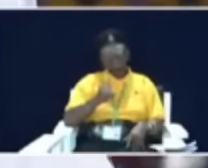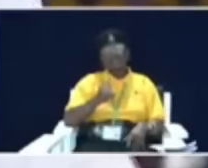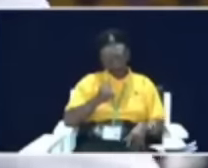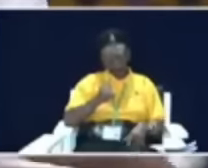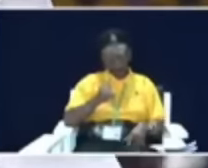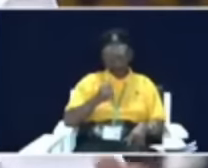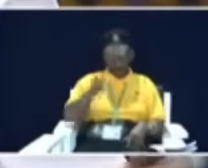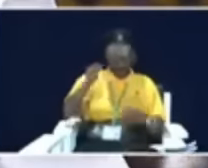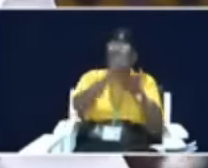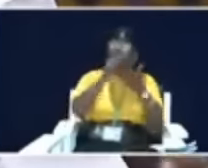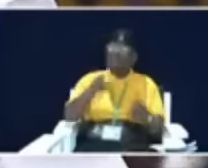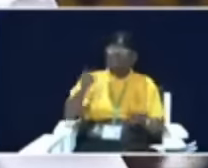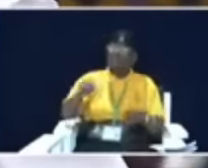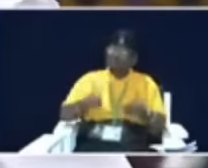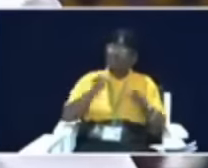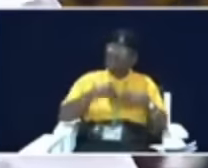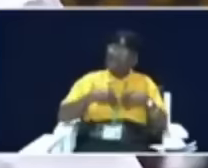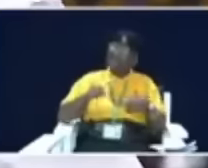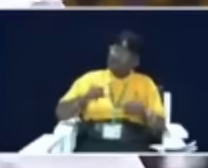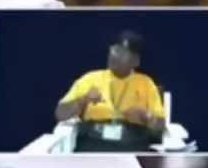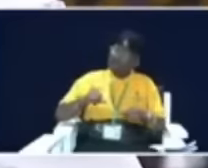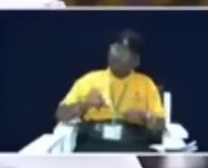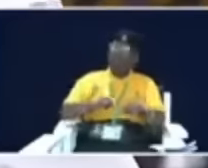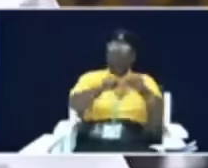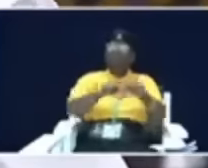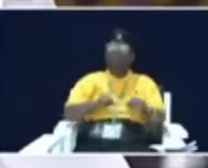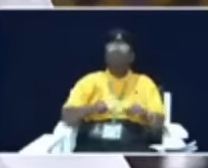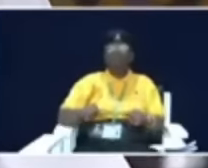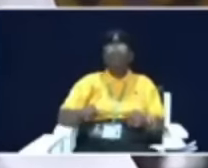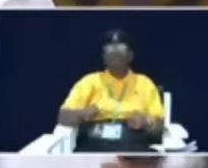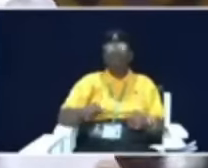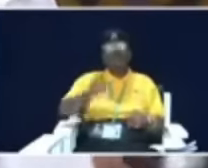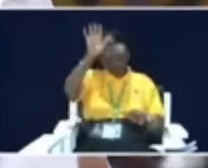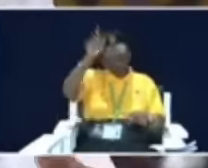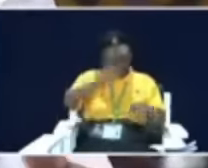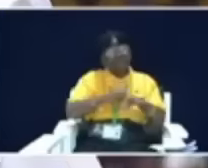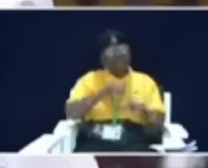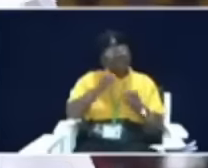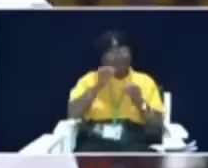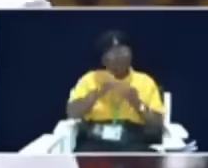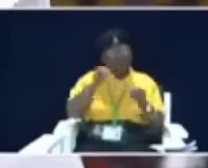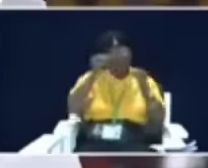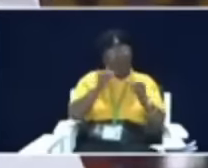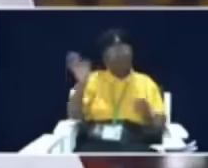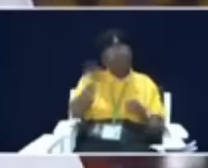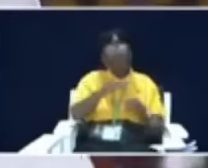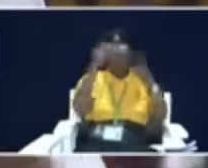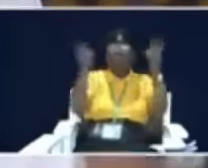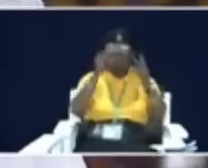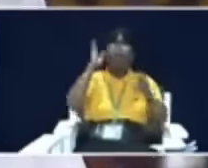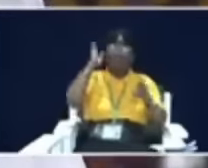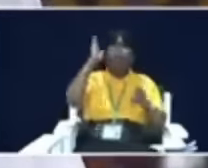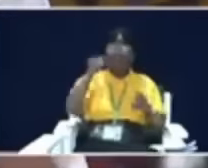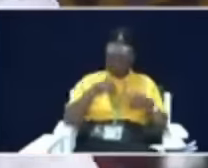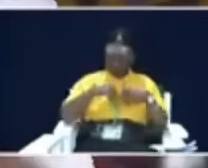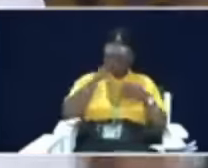You should have continued at least five times or more, and your victory would have been total." He said, "But